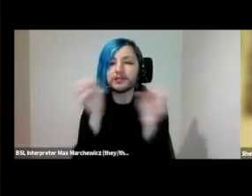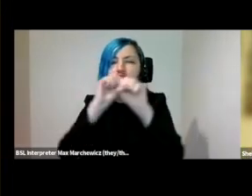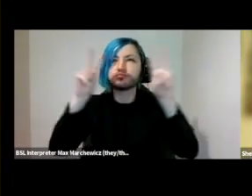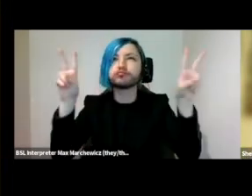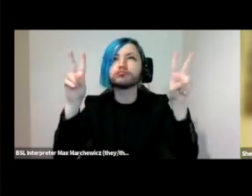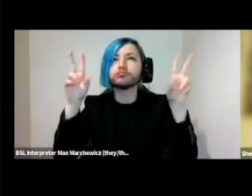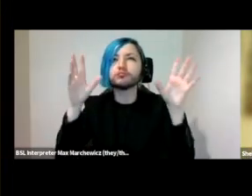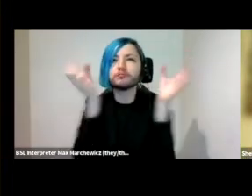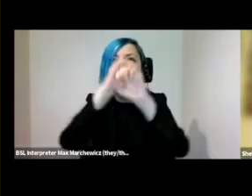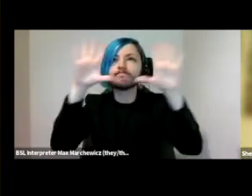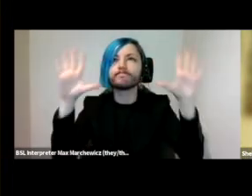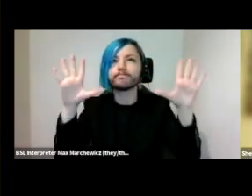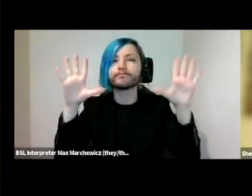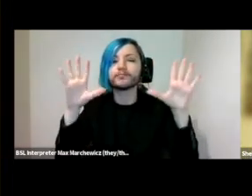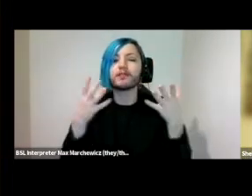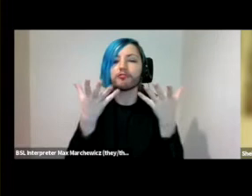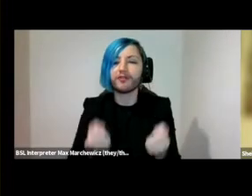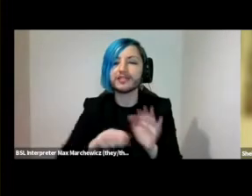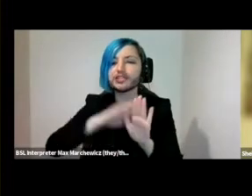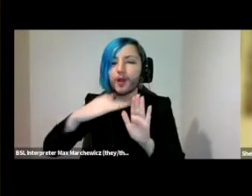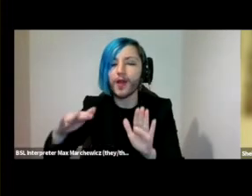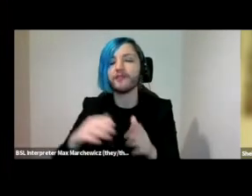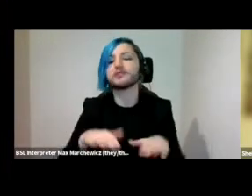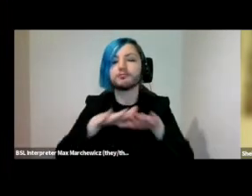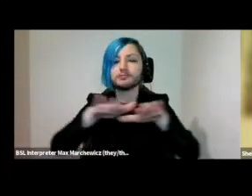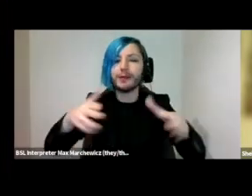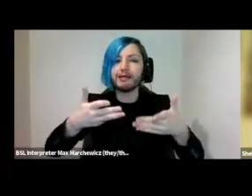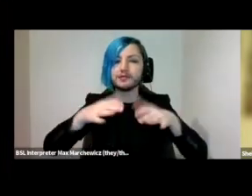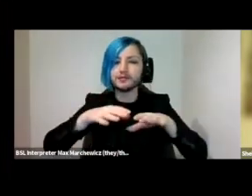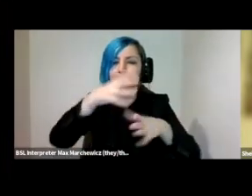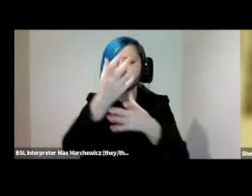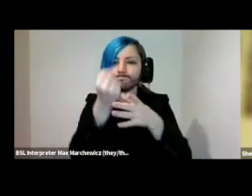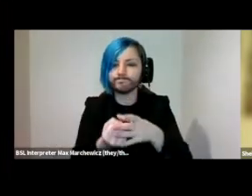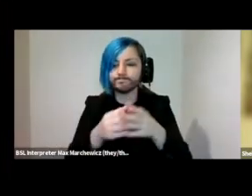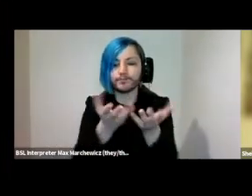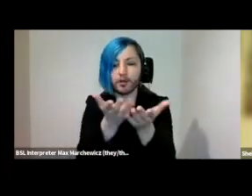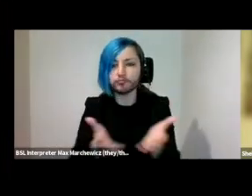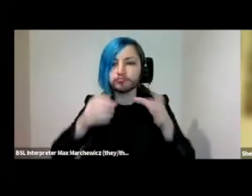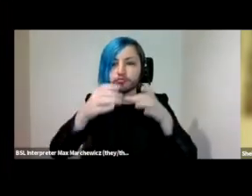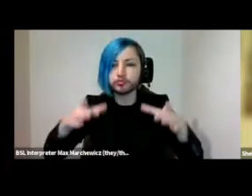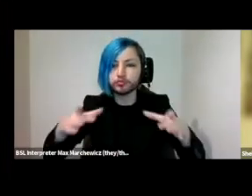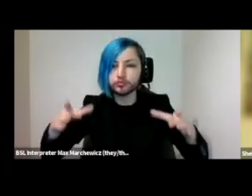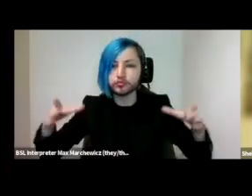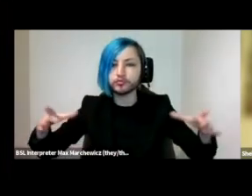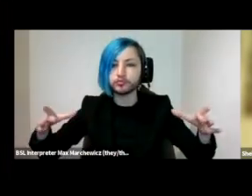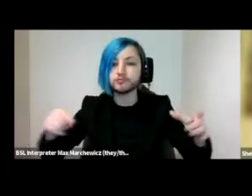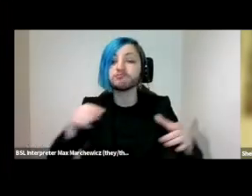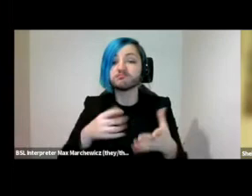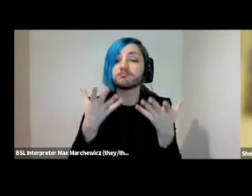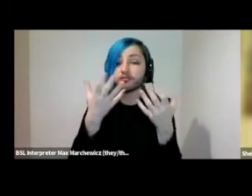truly space-time, caused by the movement of mass. Now that was a sort of 2D picture of a flat